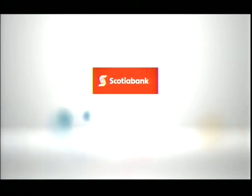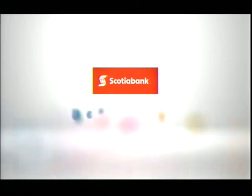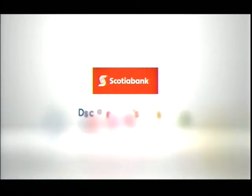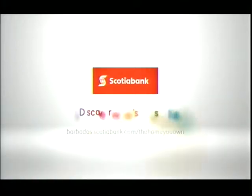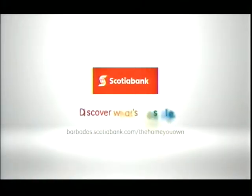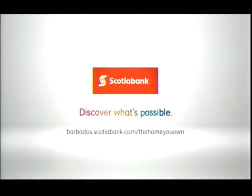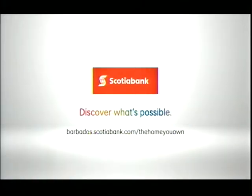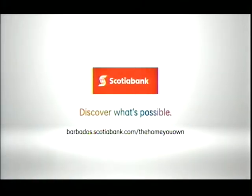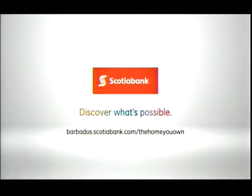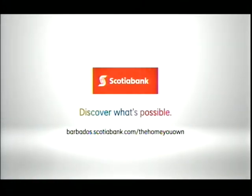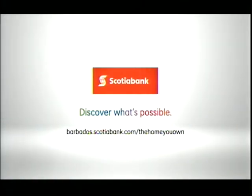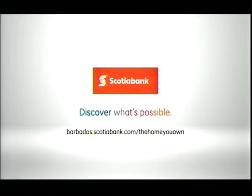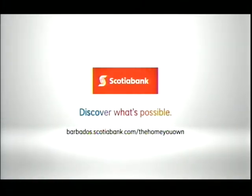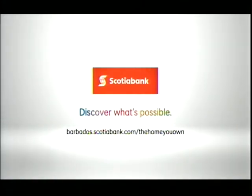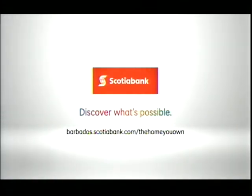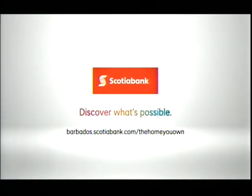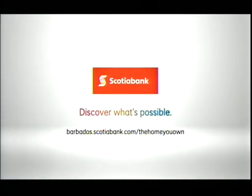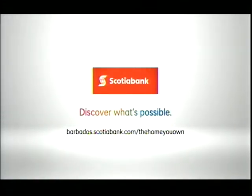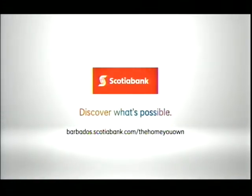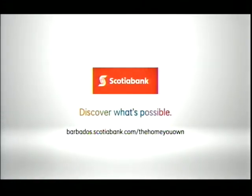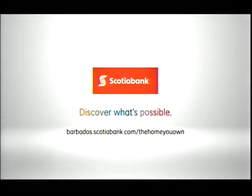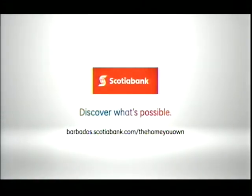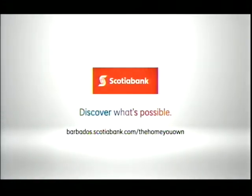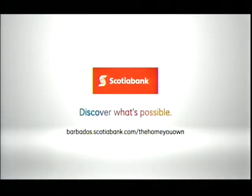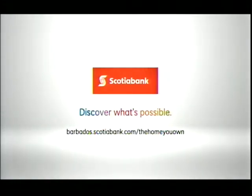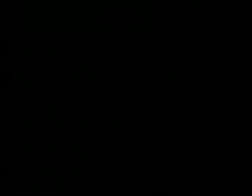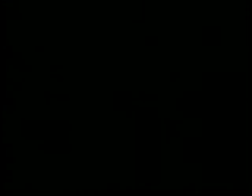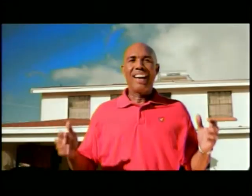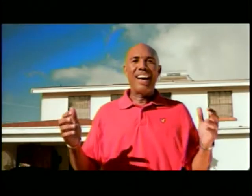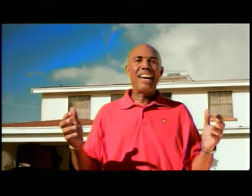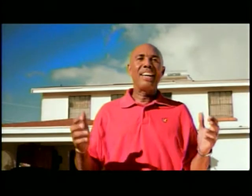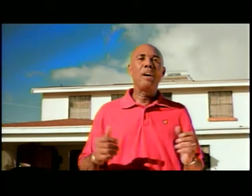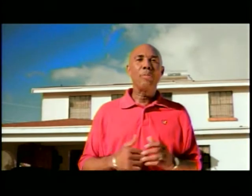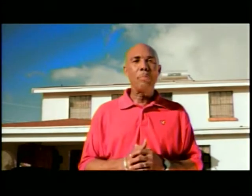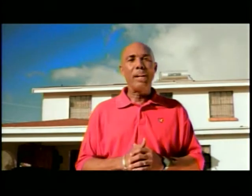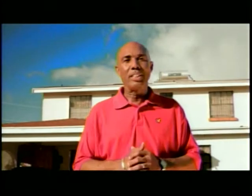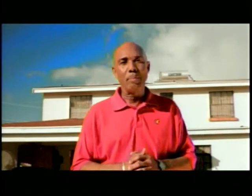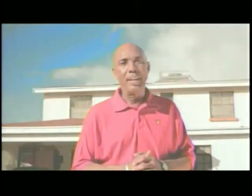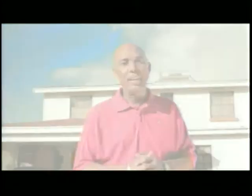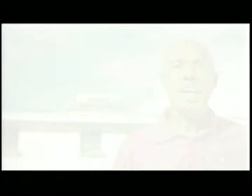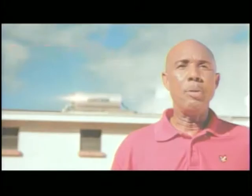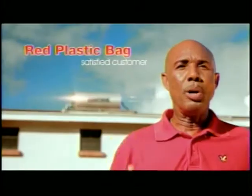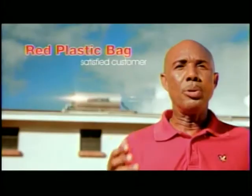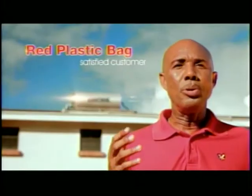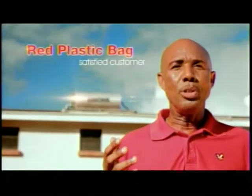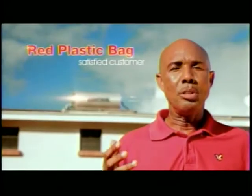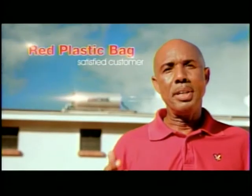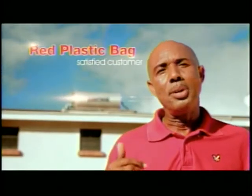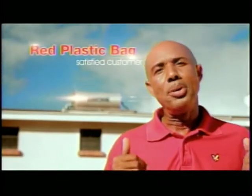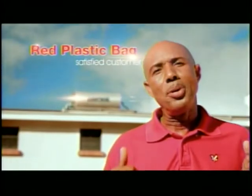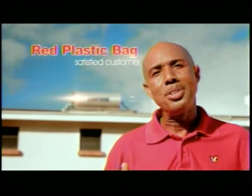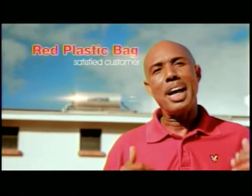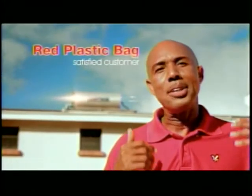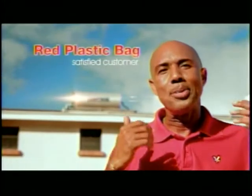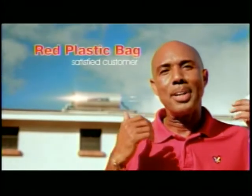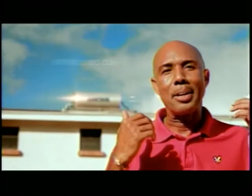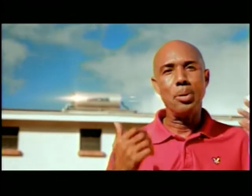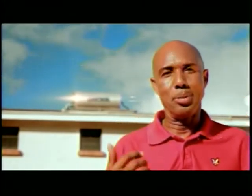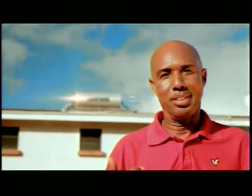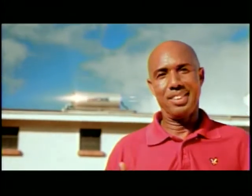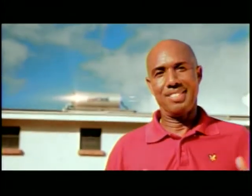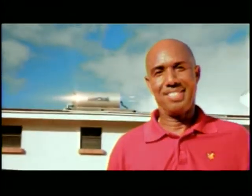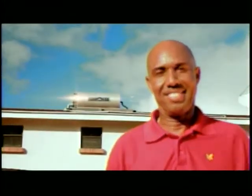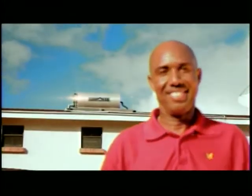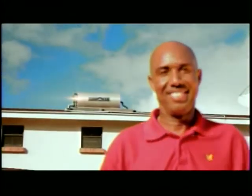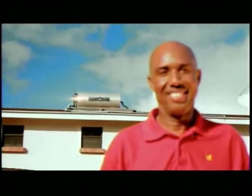today. Scotiabank. Discover what's possible. Hi, I'm Red Plastic Bag. Anyone who knows me knows I don't like